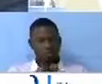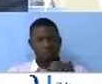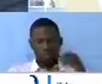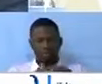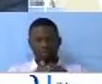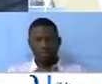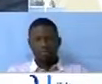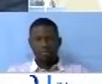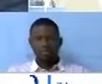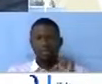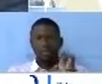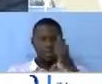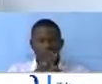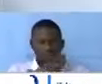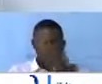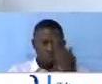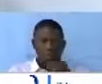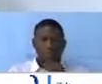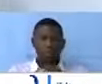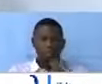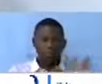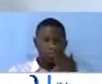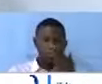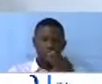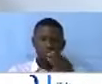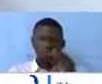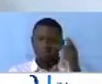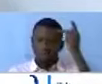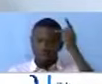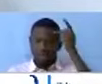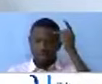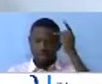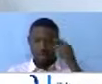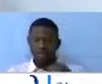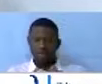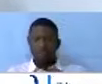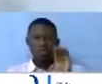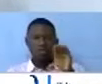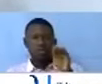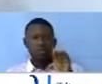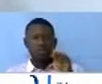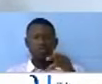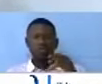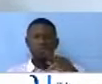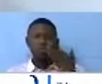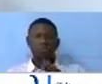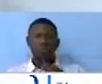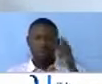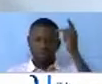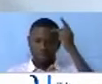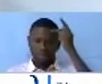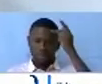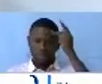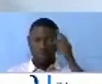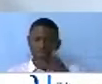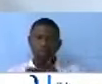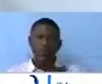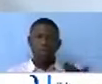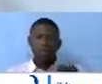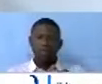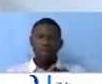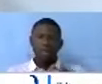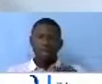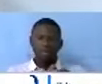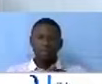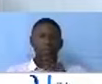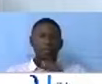to Kanilai. I was called from Kanilai. As to why did I allow him to go?